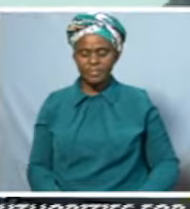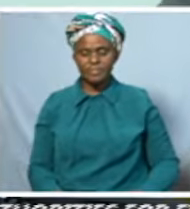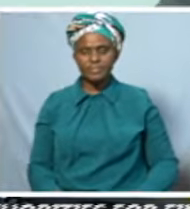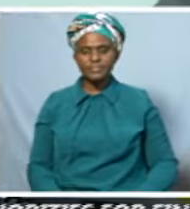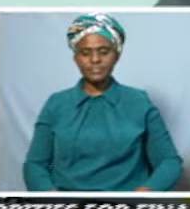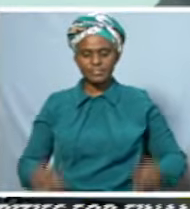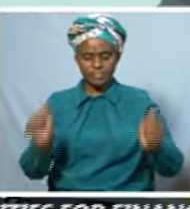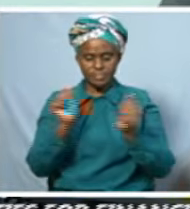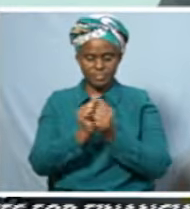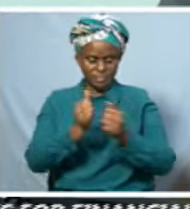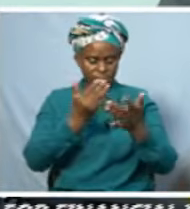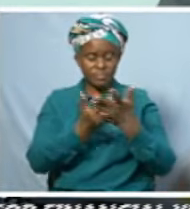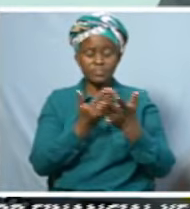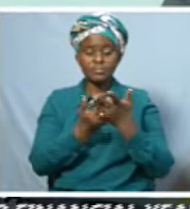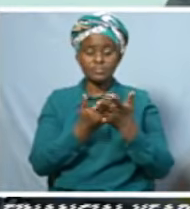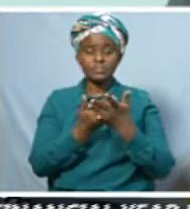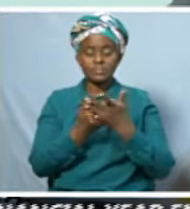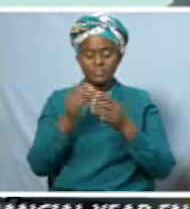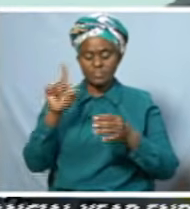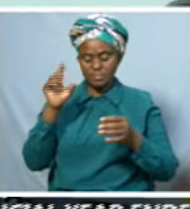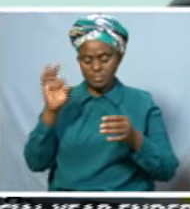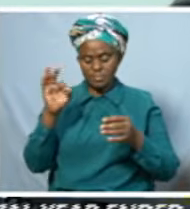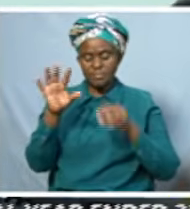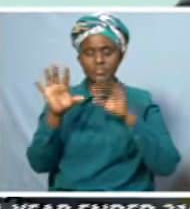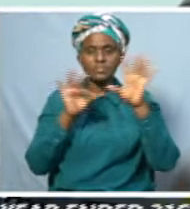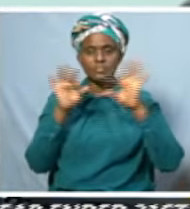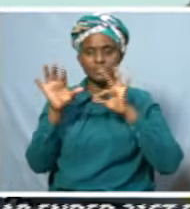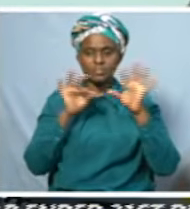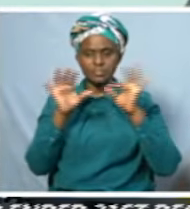regards to systems, DF Pickett.